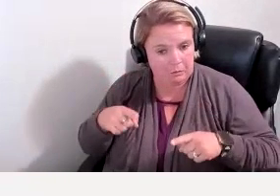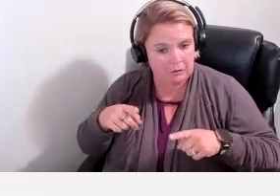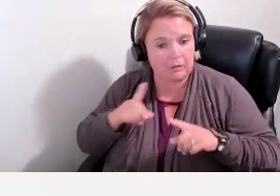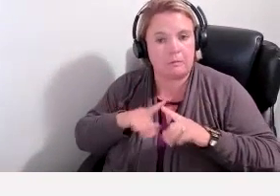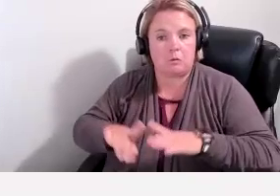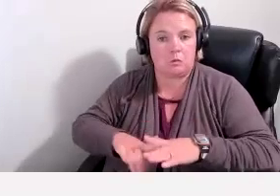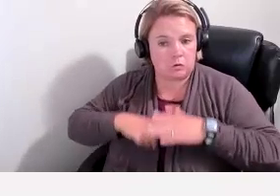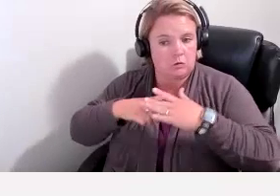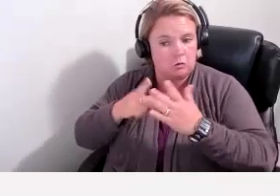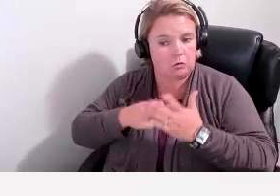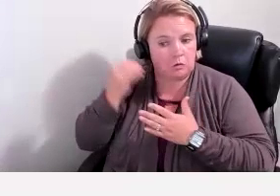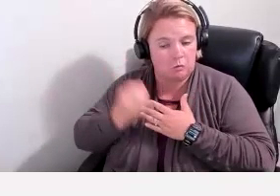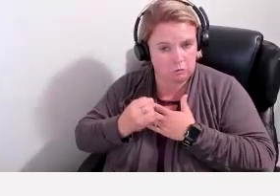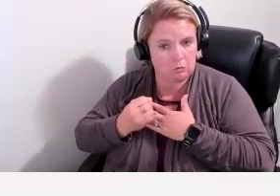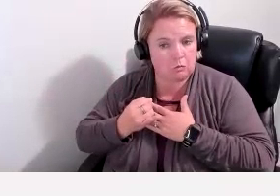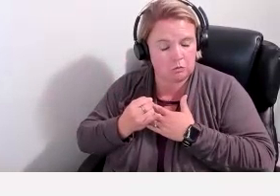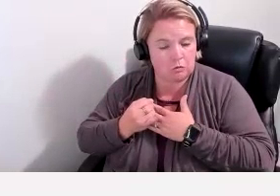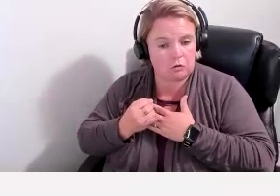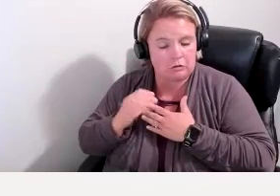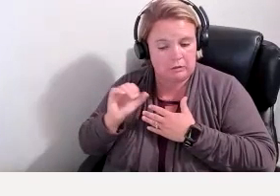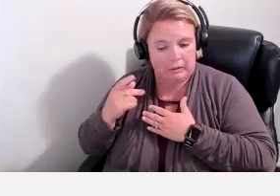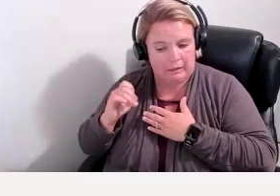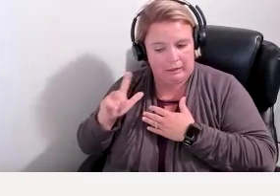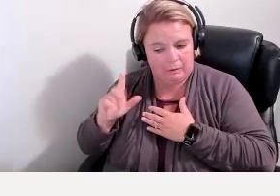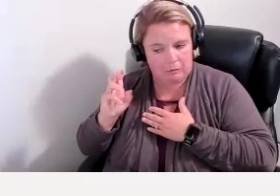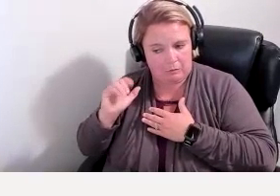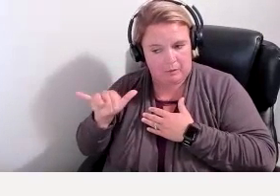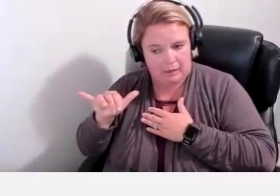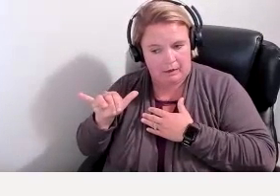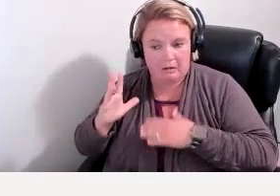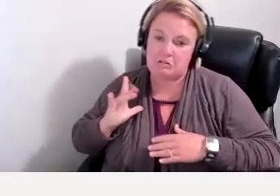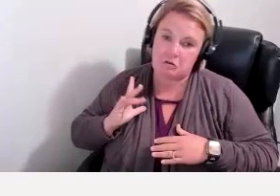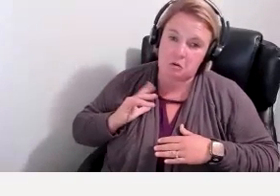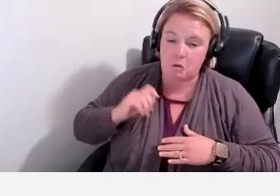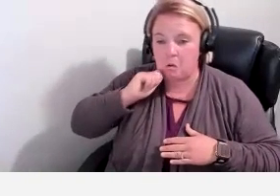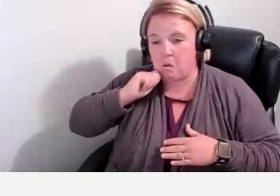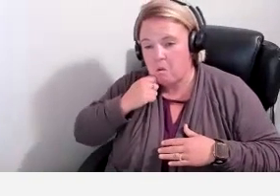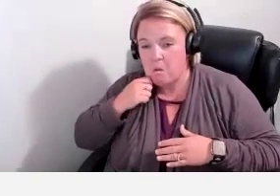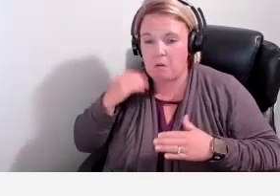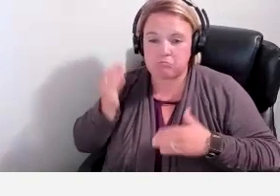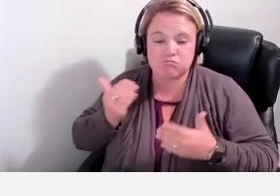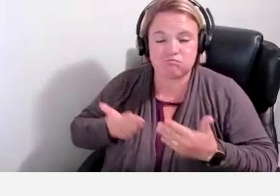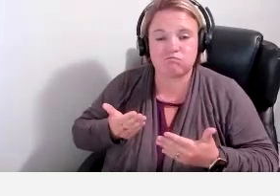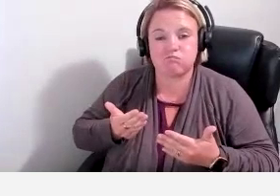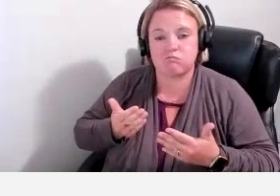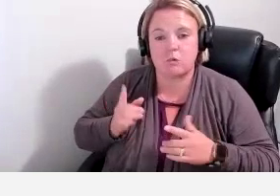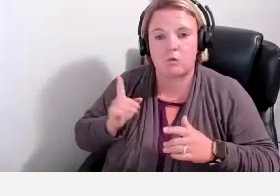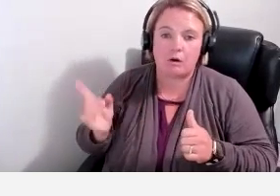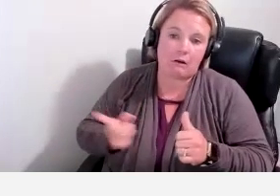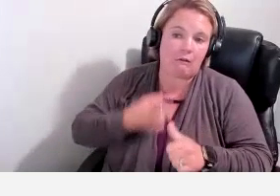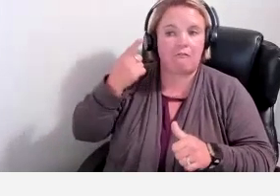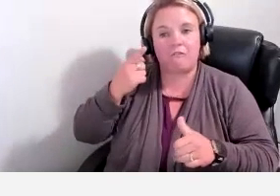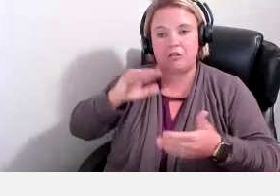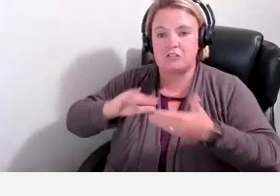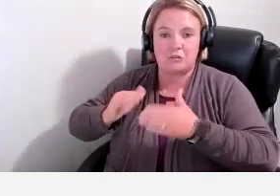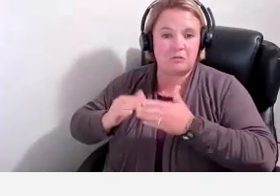this project in April or May. We're like, oh, it's so cool. Let's set up an account, get all going. We were the first community